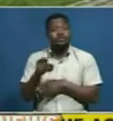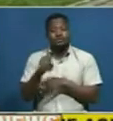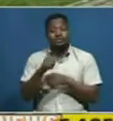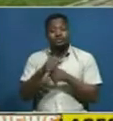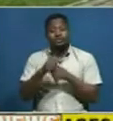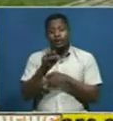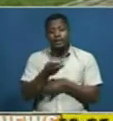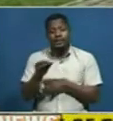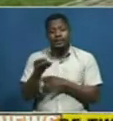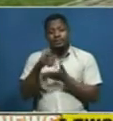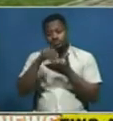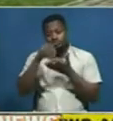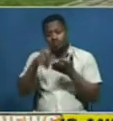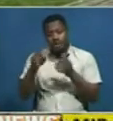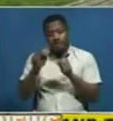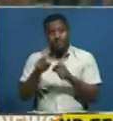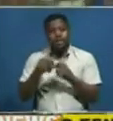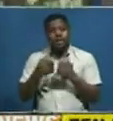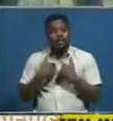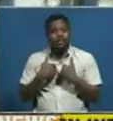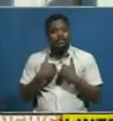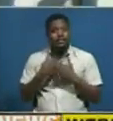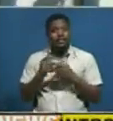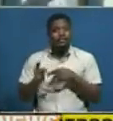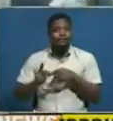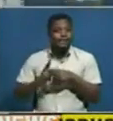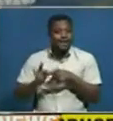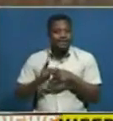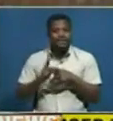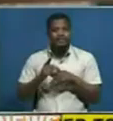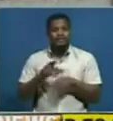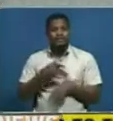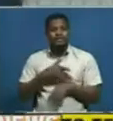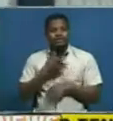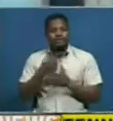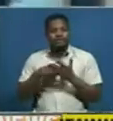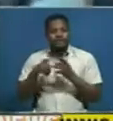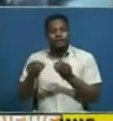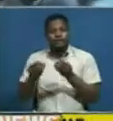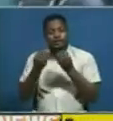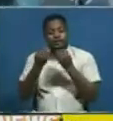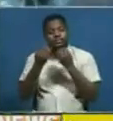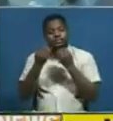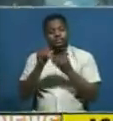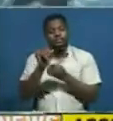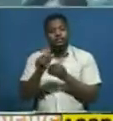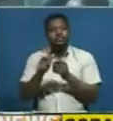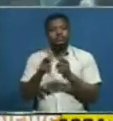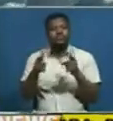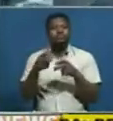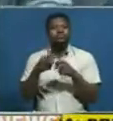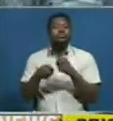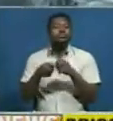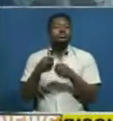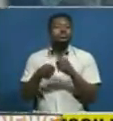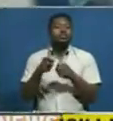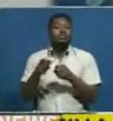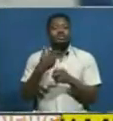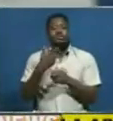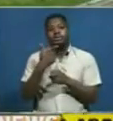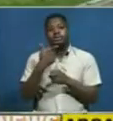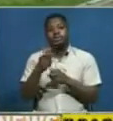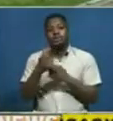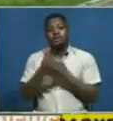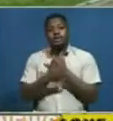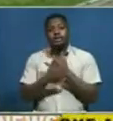training materials so that the students are able to have a practical feel of what they have learned. That is the only way they say that